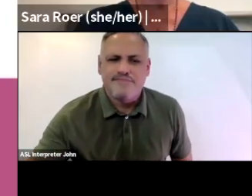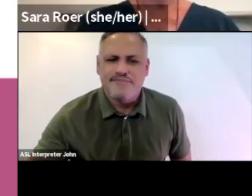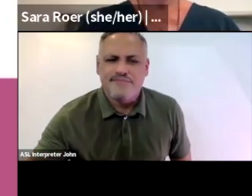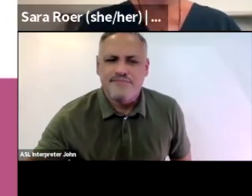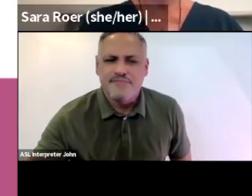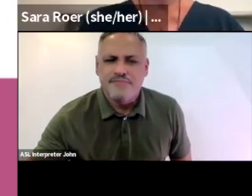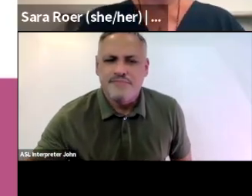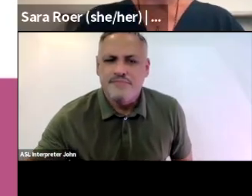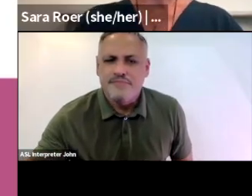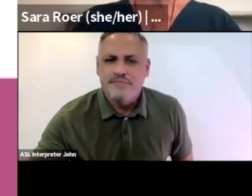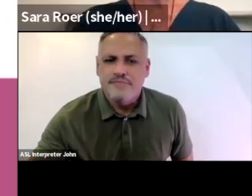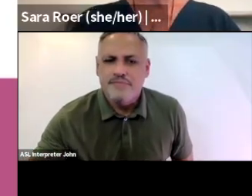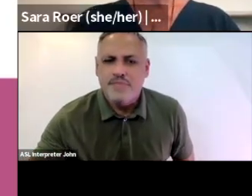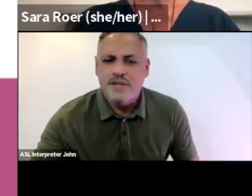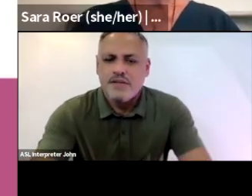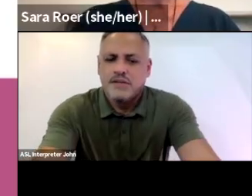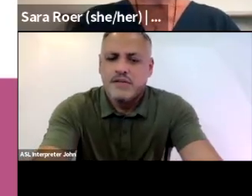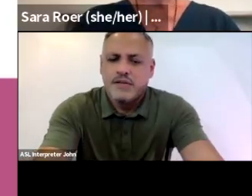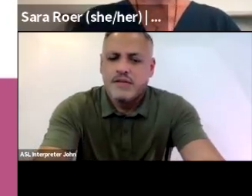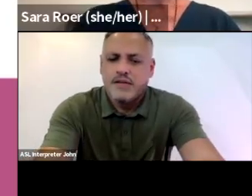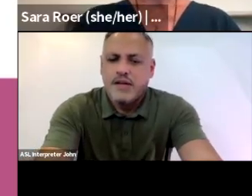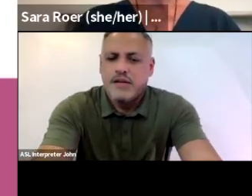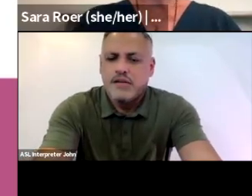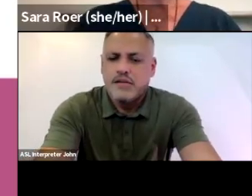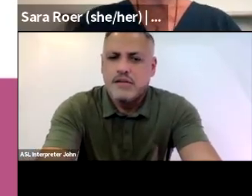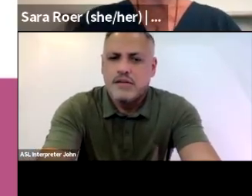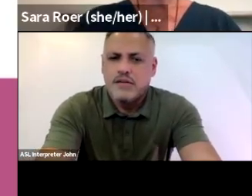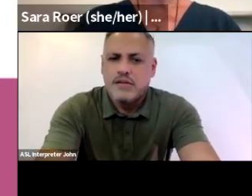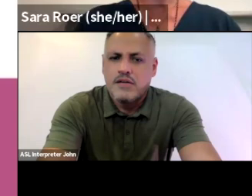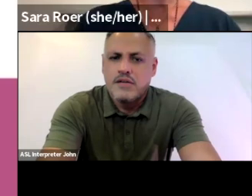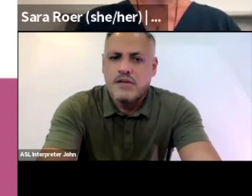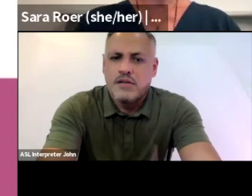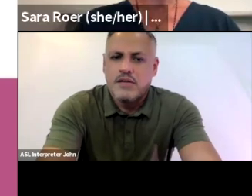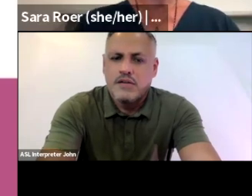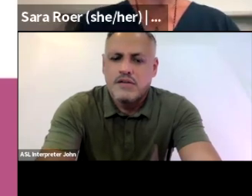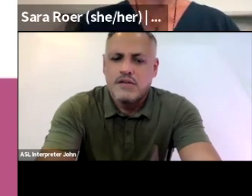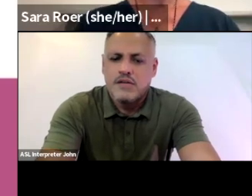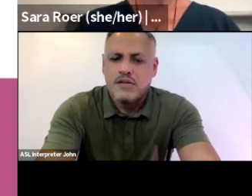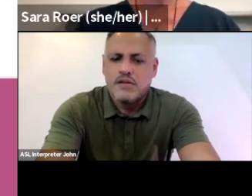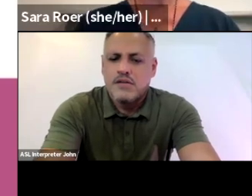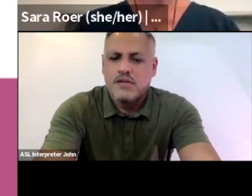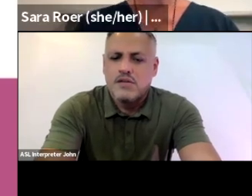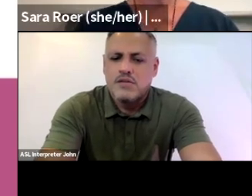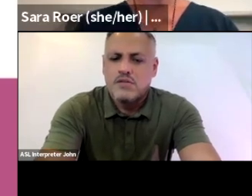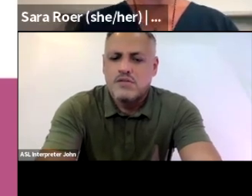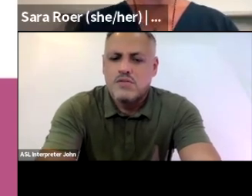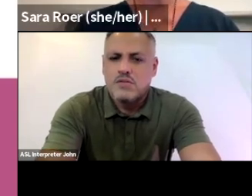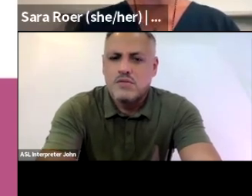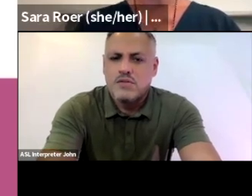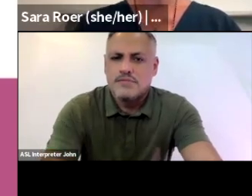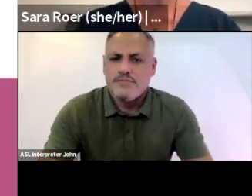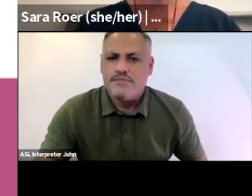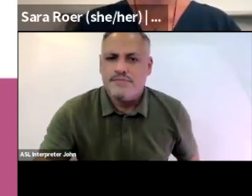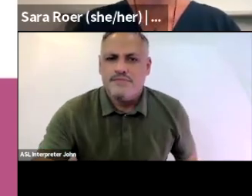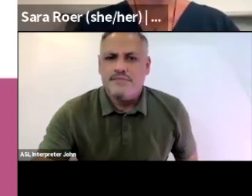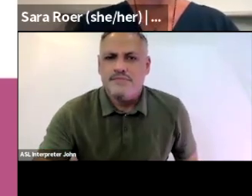artists. I'd like to acknowledge that the city of New York is on stolen land, more specifically Lenapehoking, the